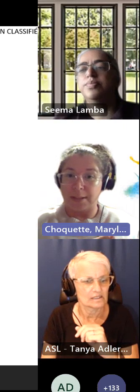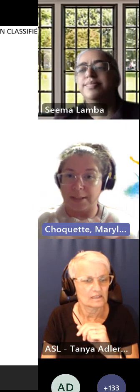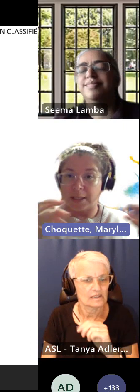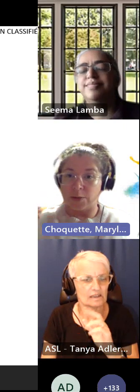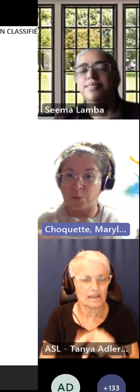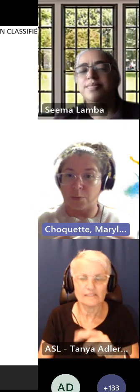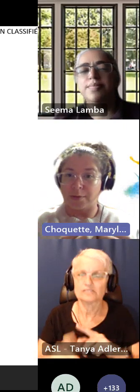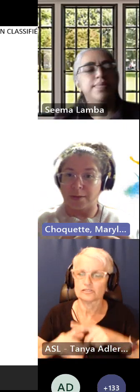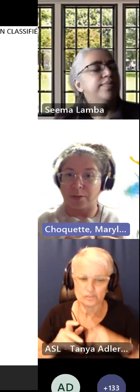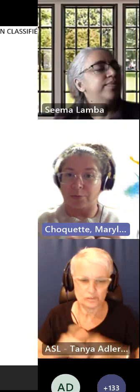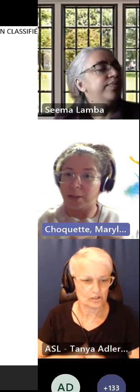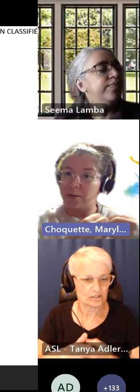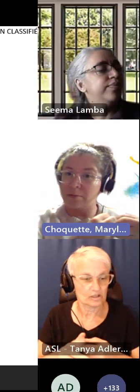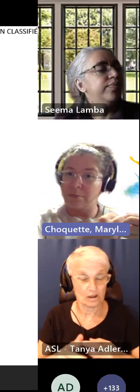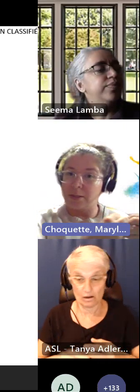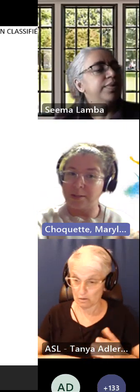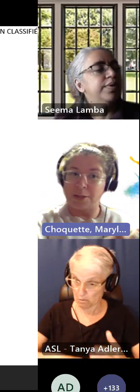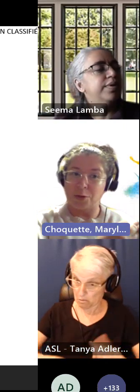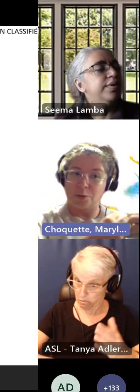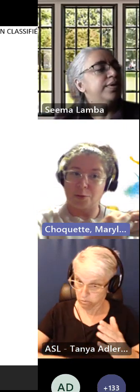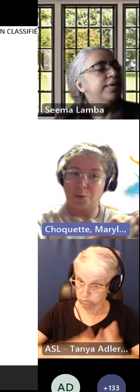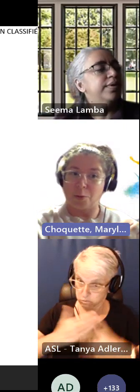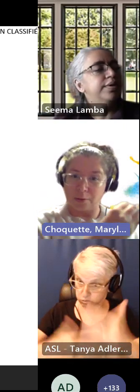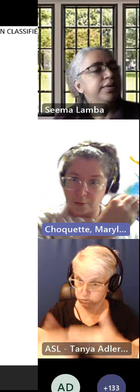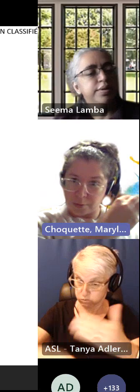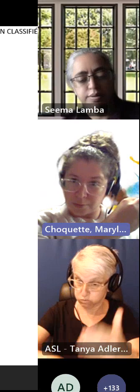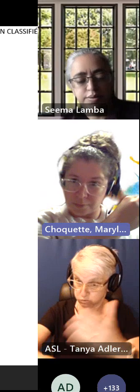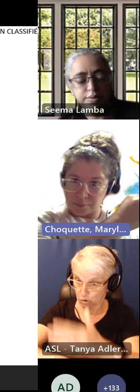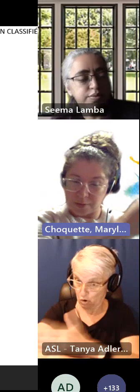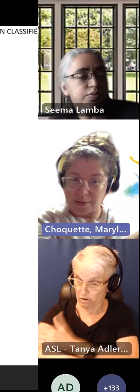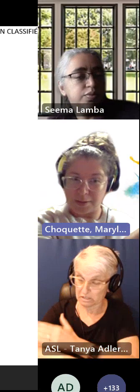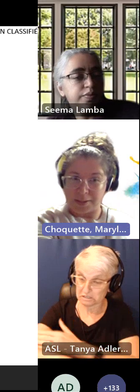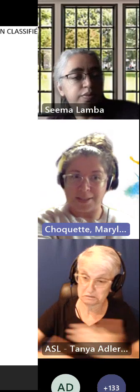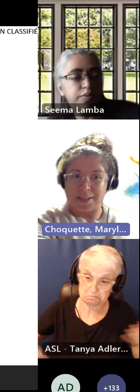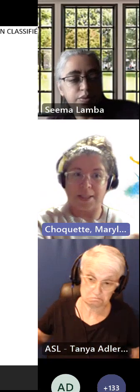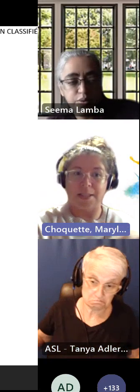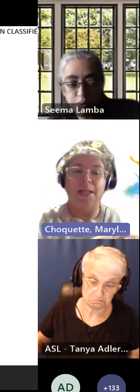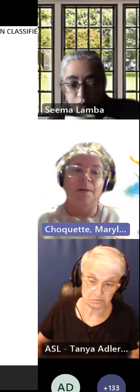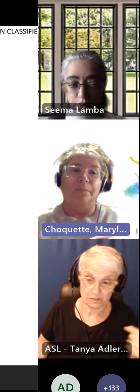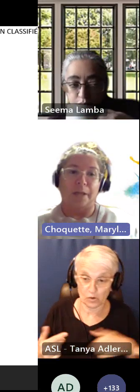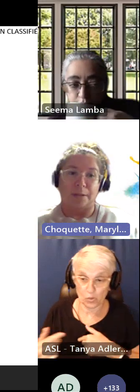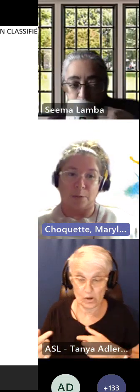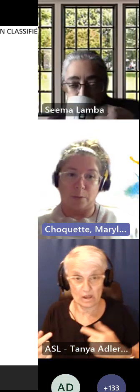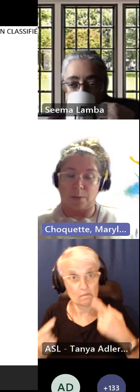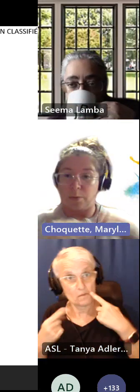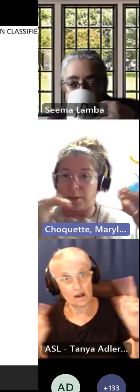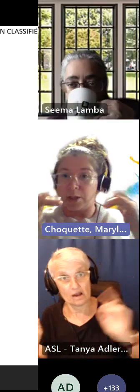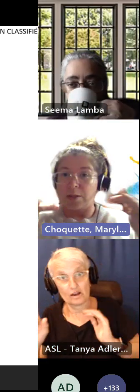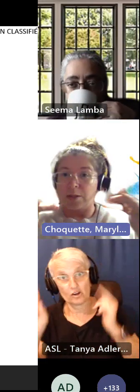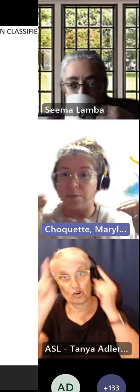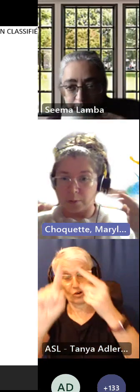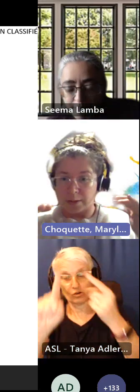progress we've seen, I don't know that we've reached the essential goal of 1986, that we would achieve